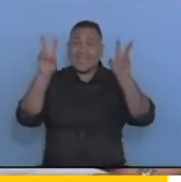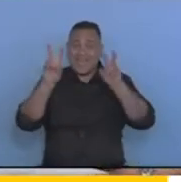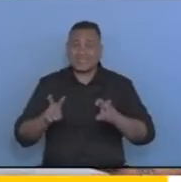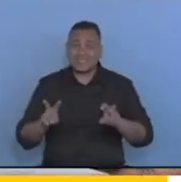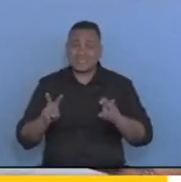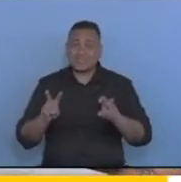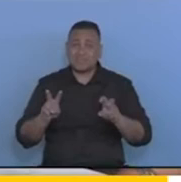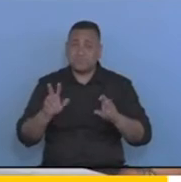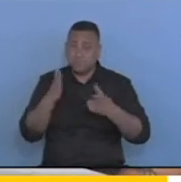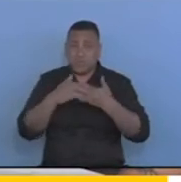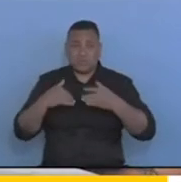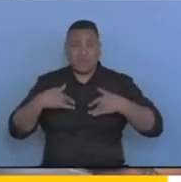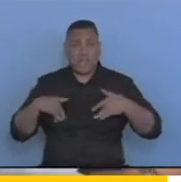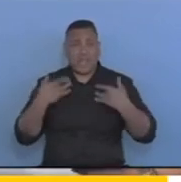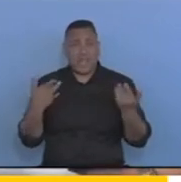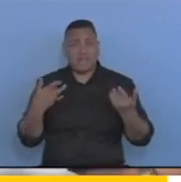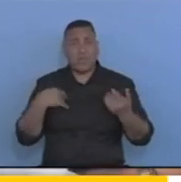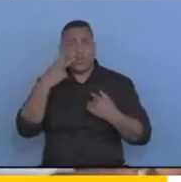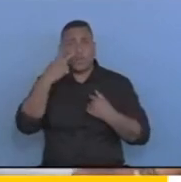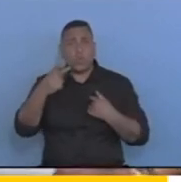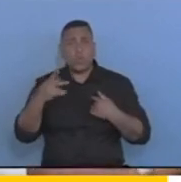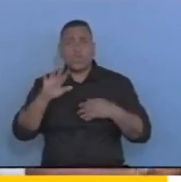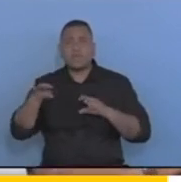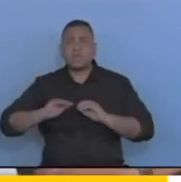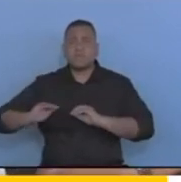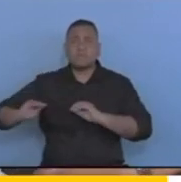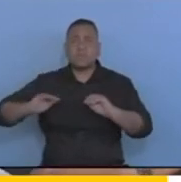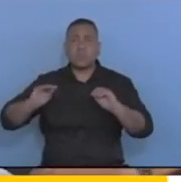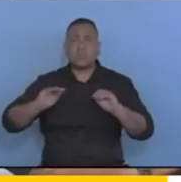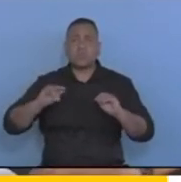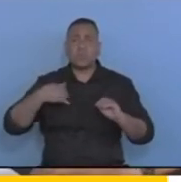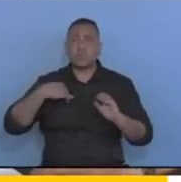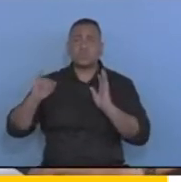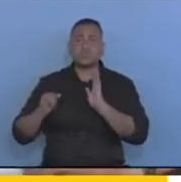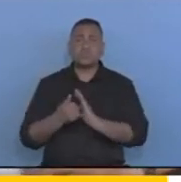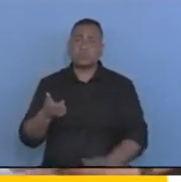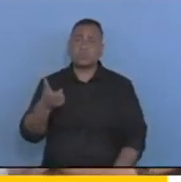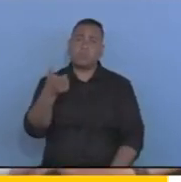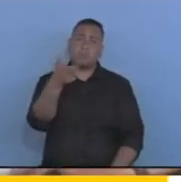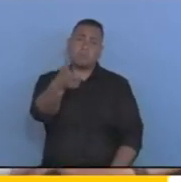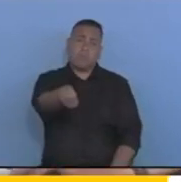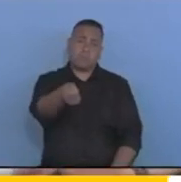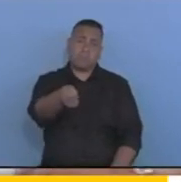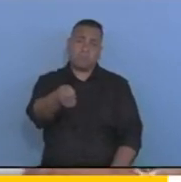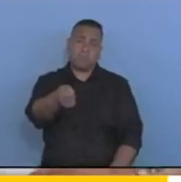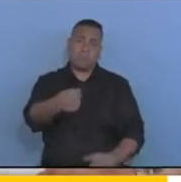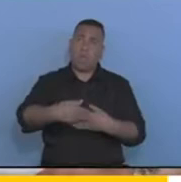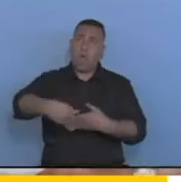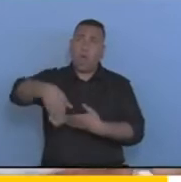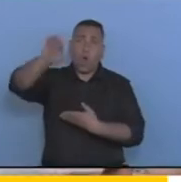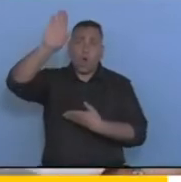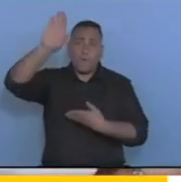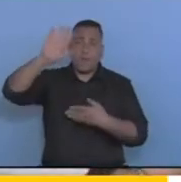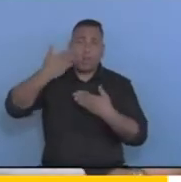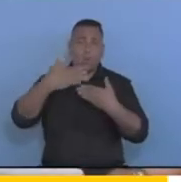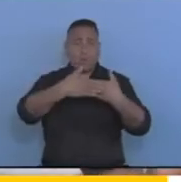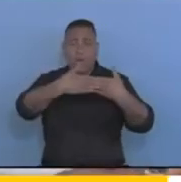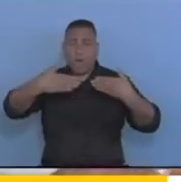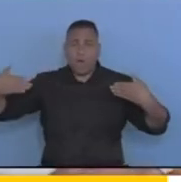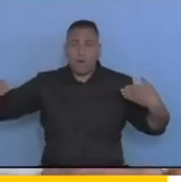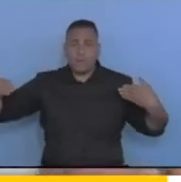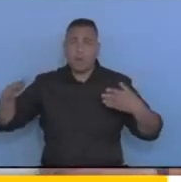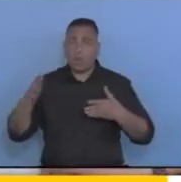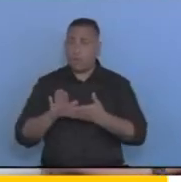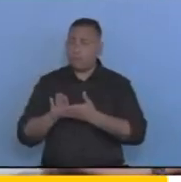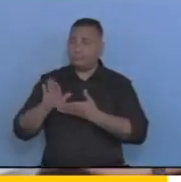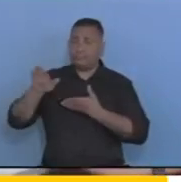way everything is moving and the way we're heading and this revolution as well, electronics, I feel, is one of our big, definitely one of our bigger ones. Everything